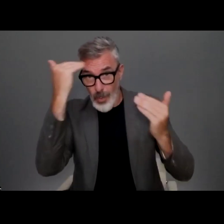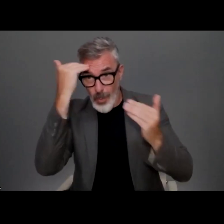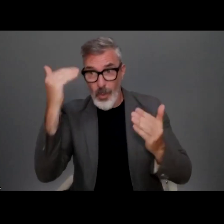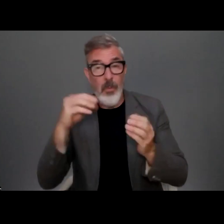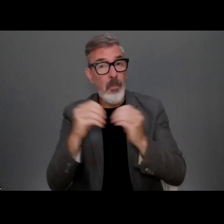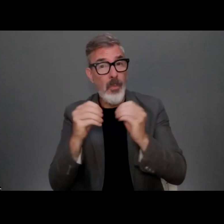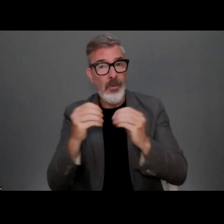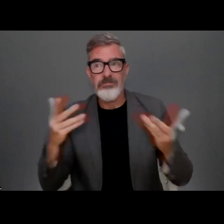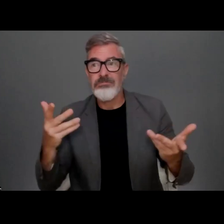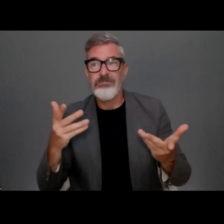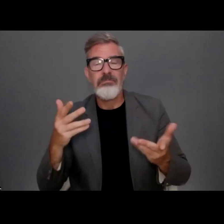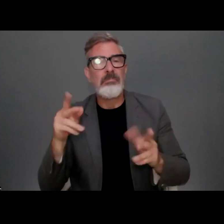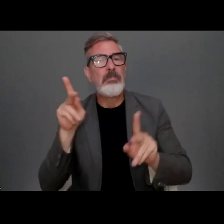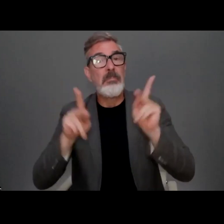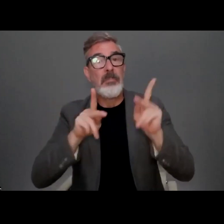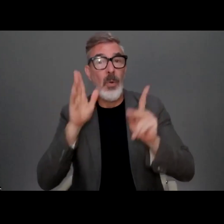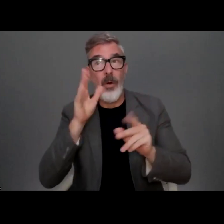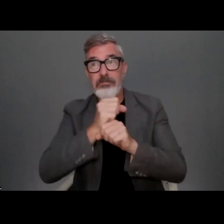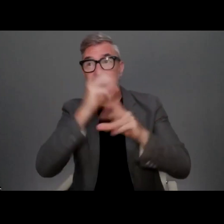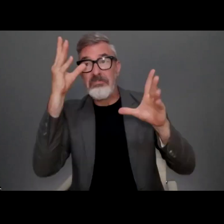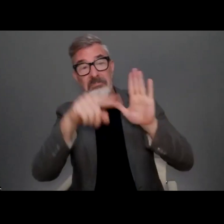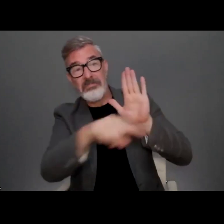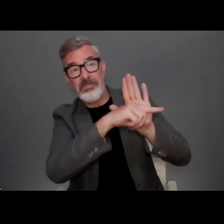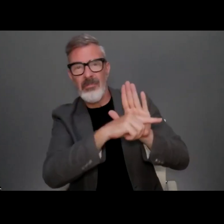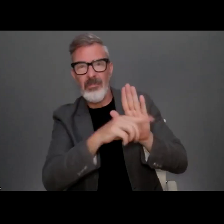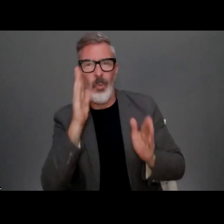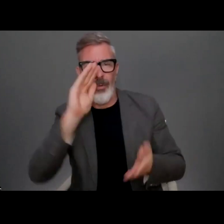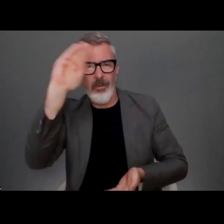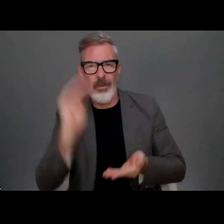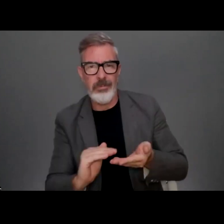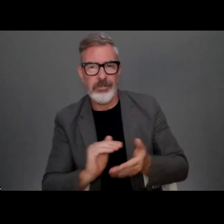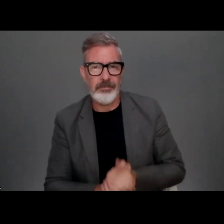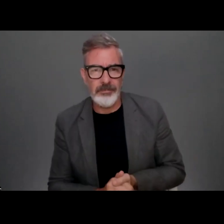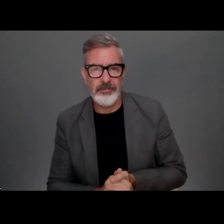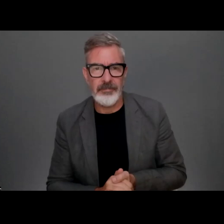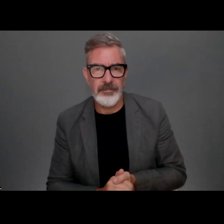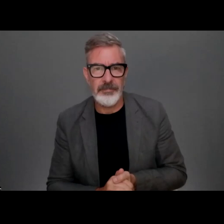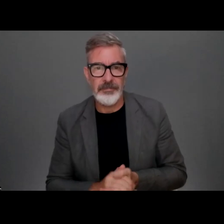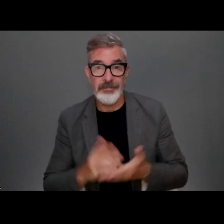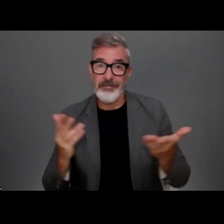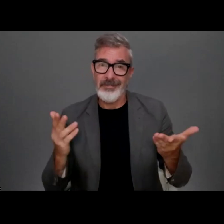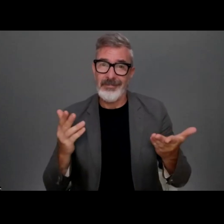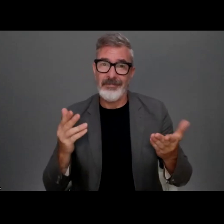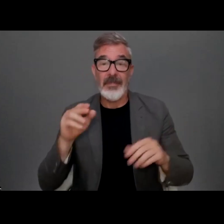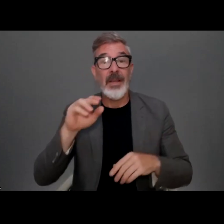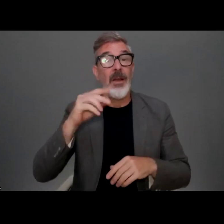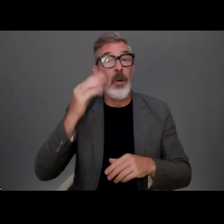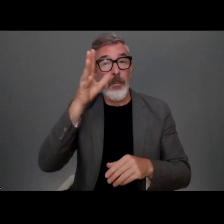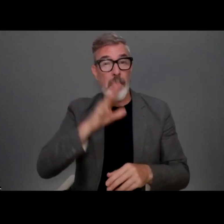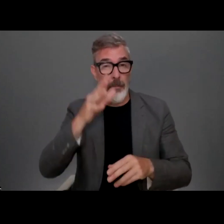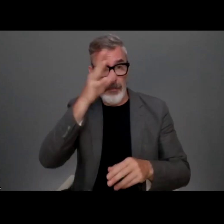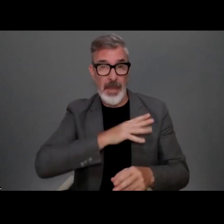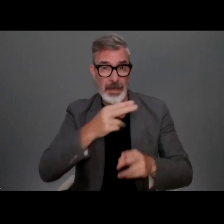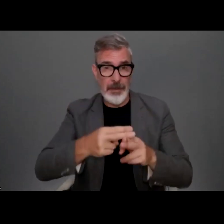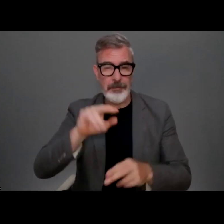There's lots of benefits of education and inclusion at all levels. So according to Jim Clifton of Gallup